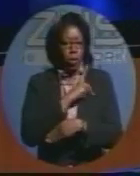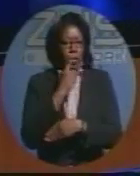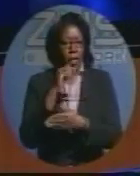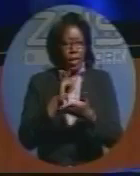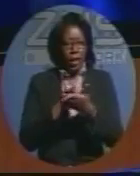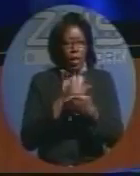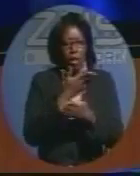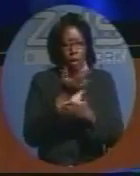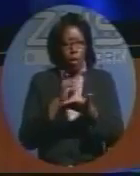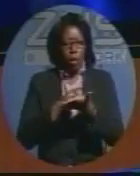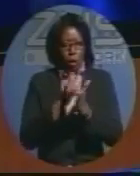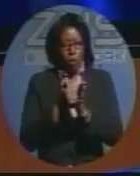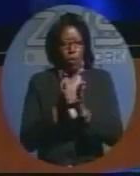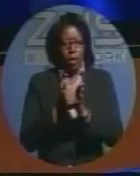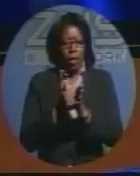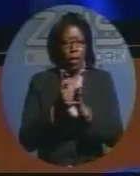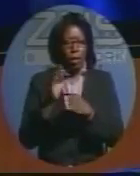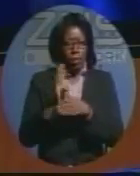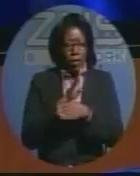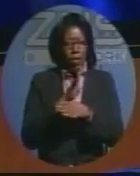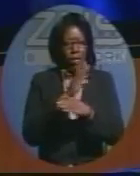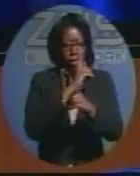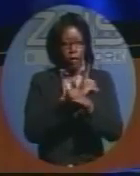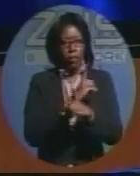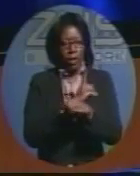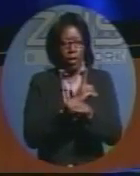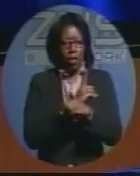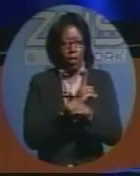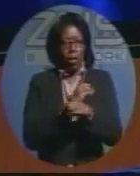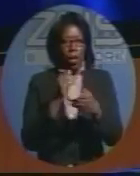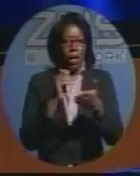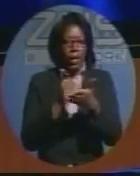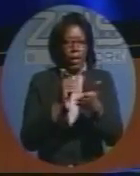those in the business are defending against claims of cruelty.